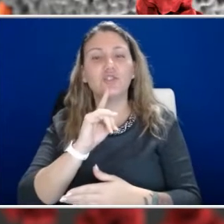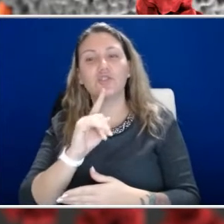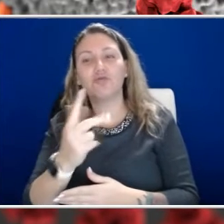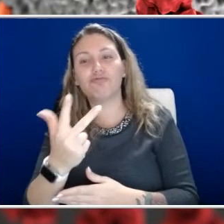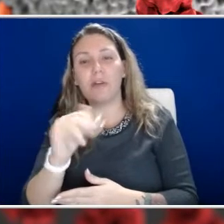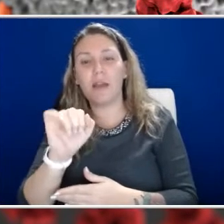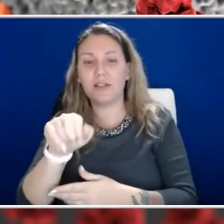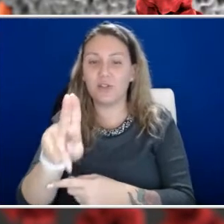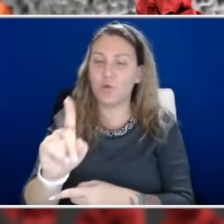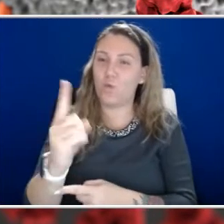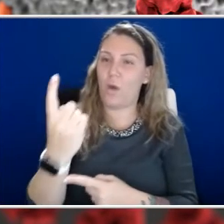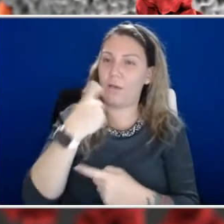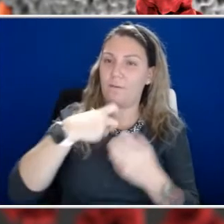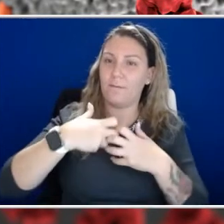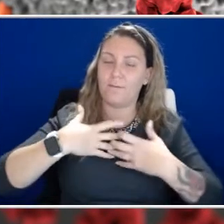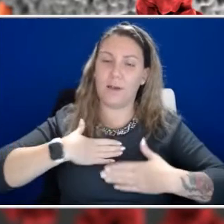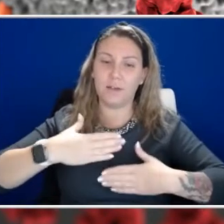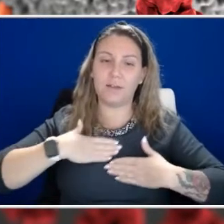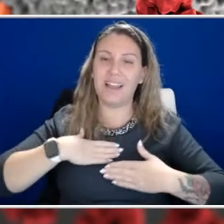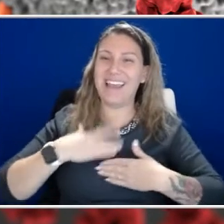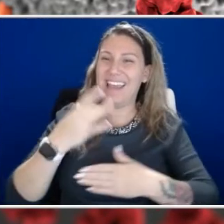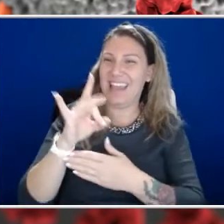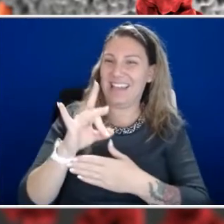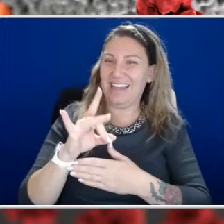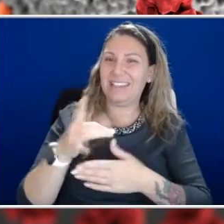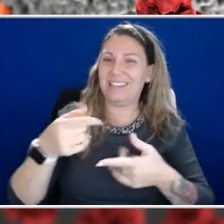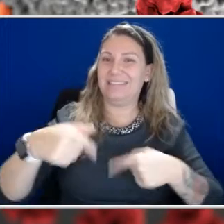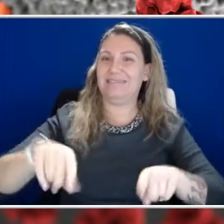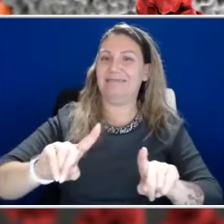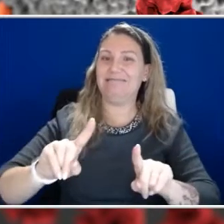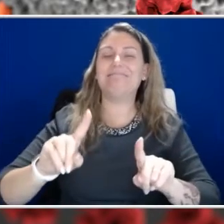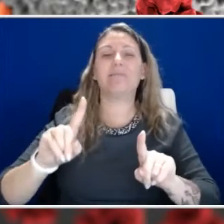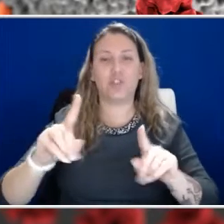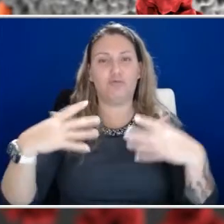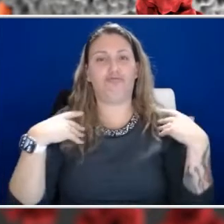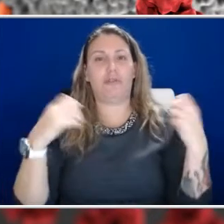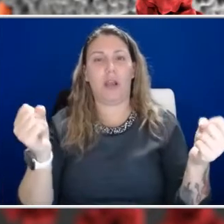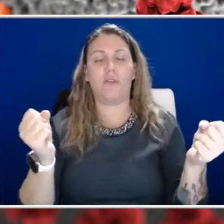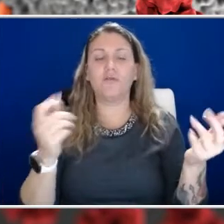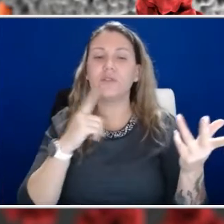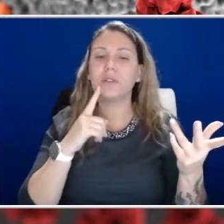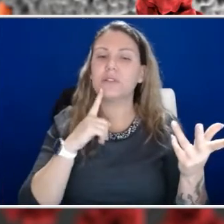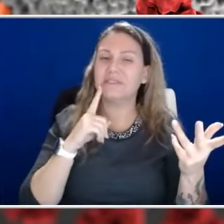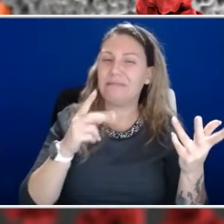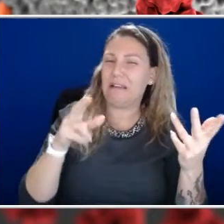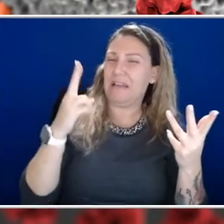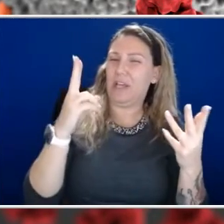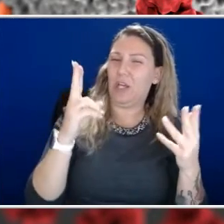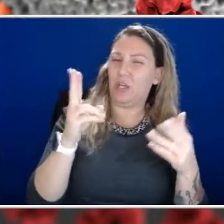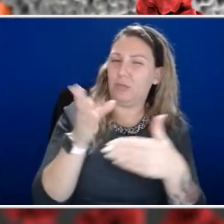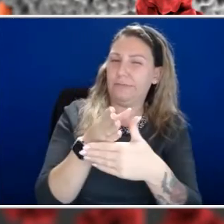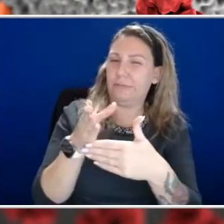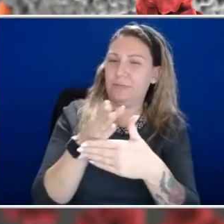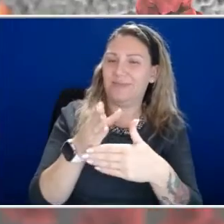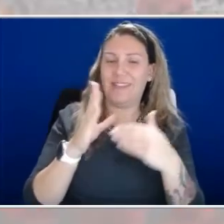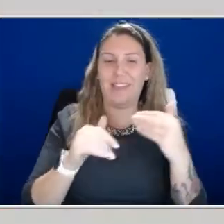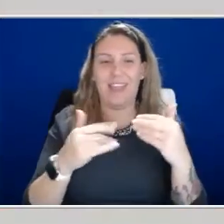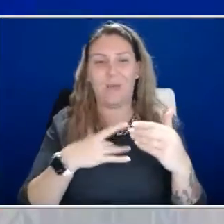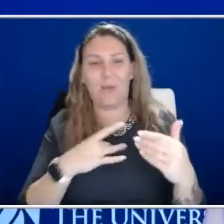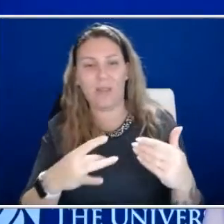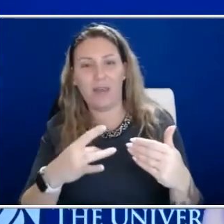18 that recovery period. Again, still just kind of hanging in that higher range than we would like in those low to